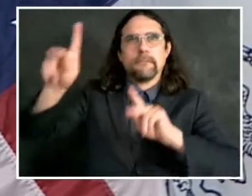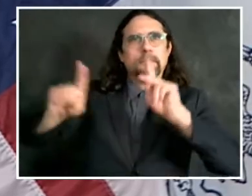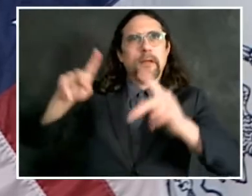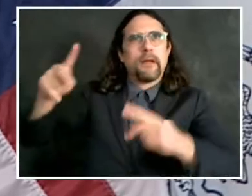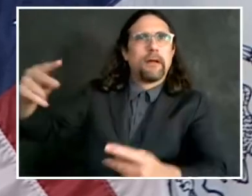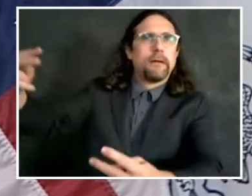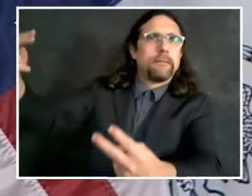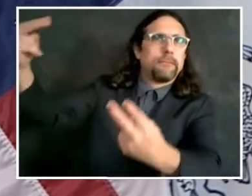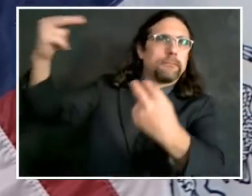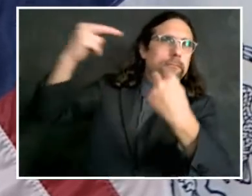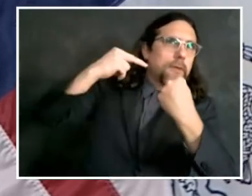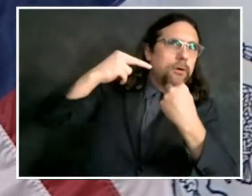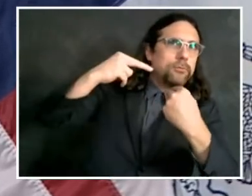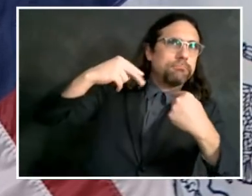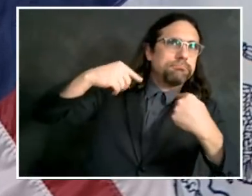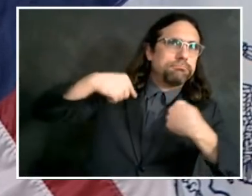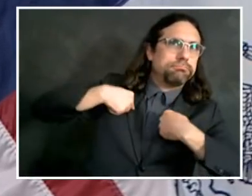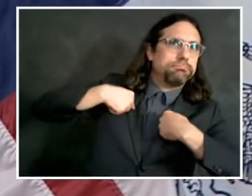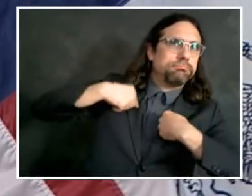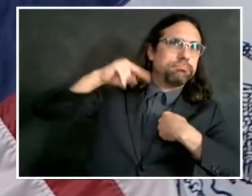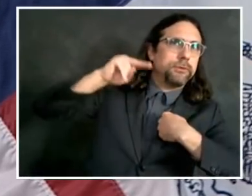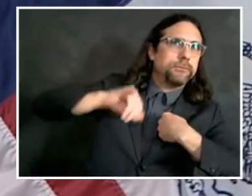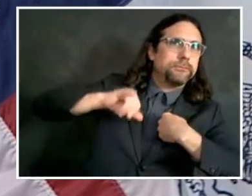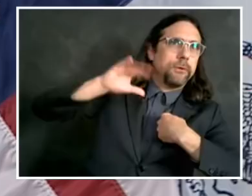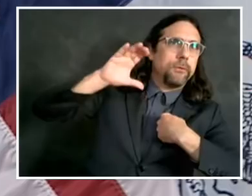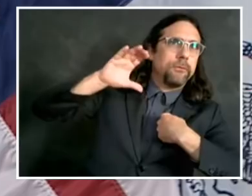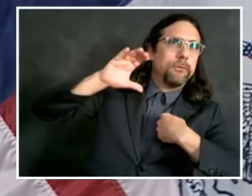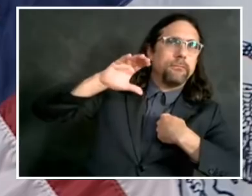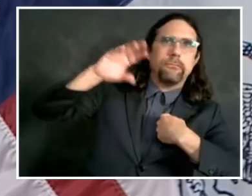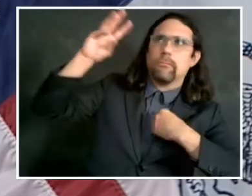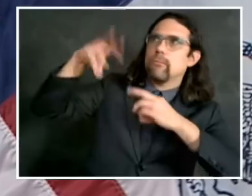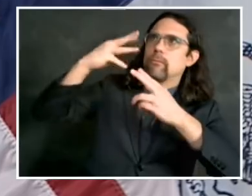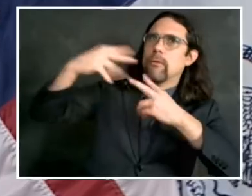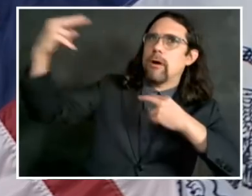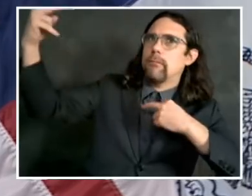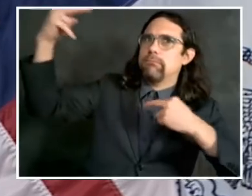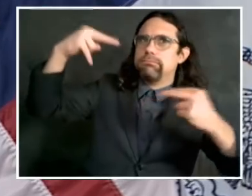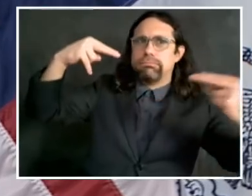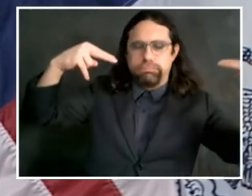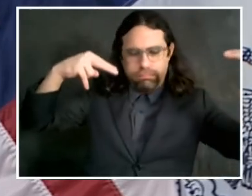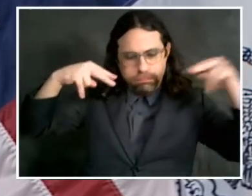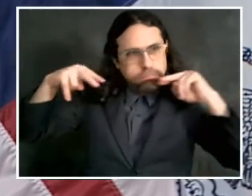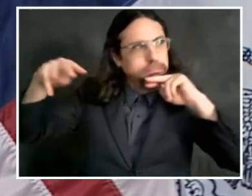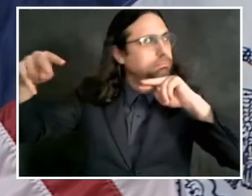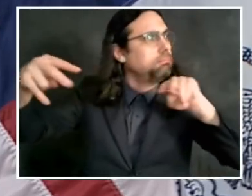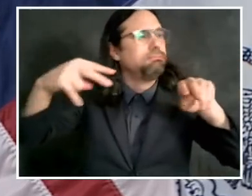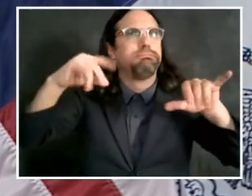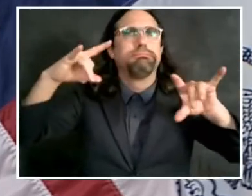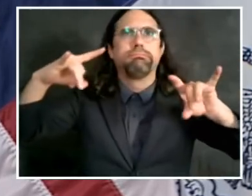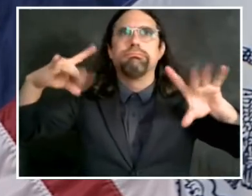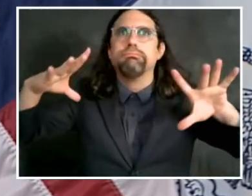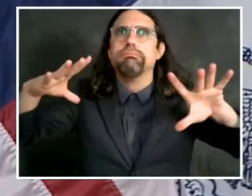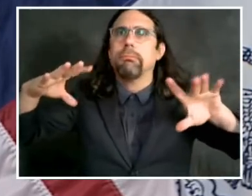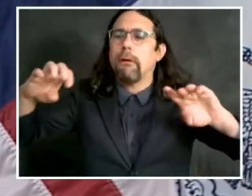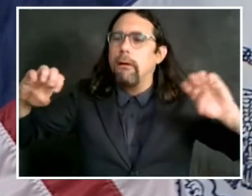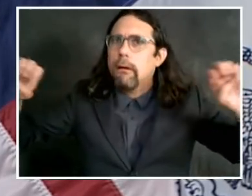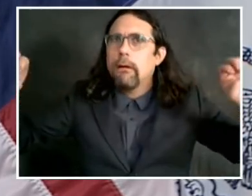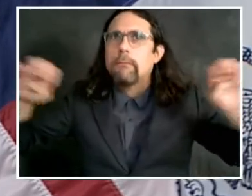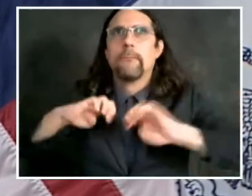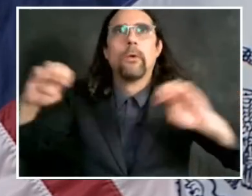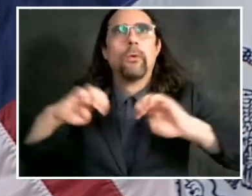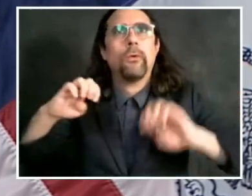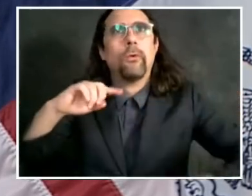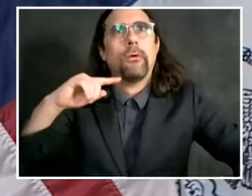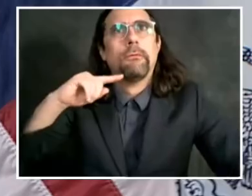When the nation, at the end of all this, thinks about what happened here, when they try and